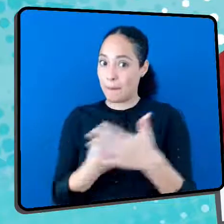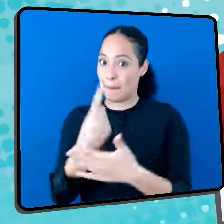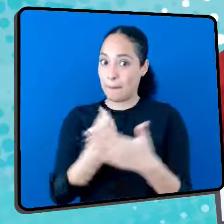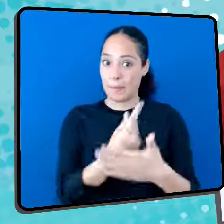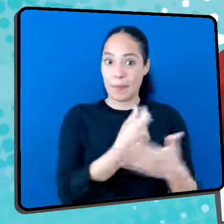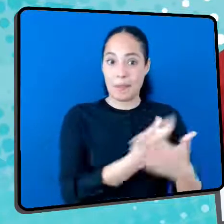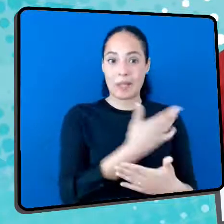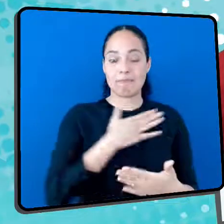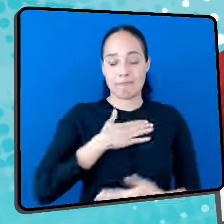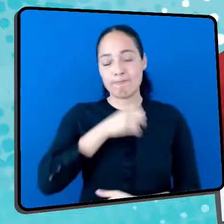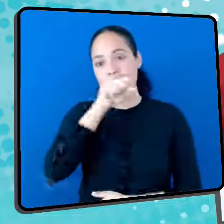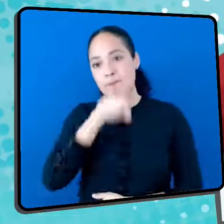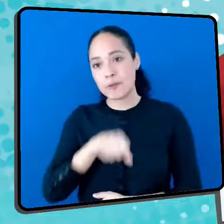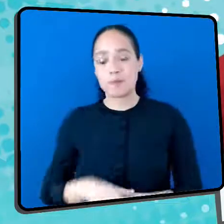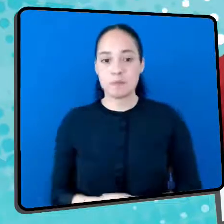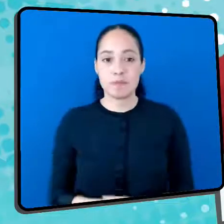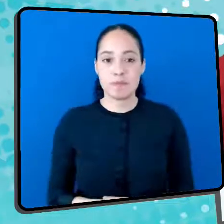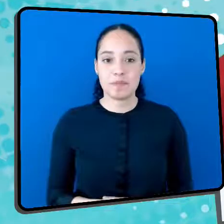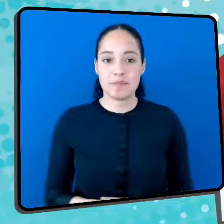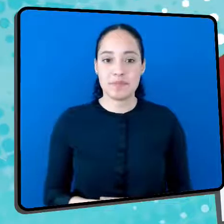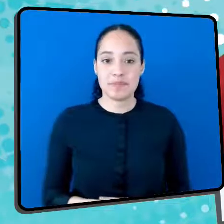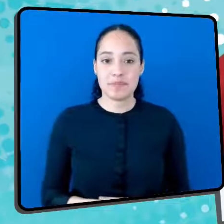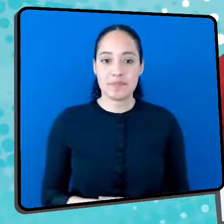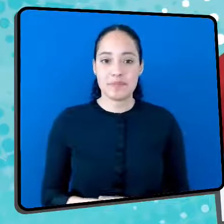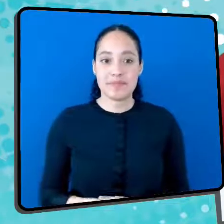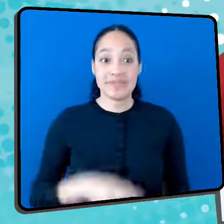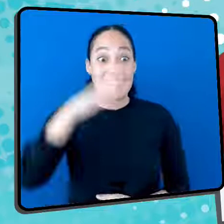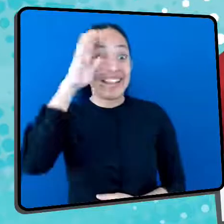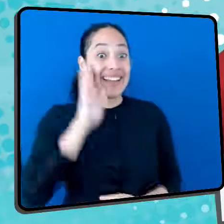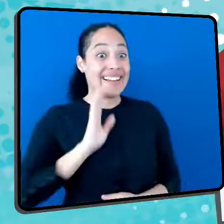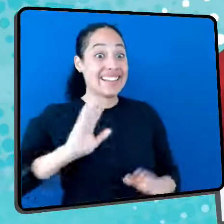Amy's That was more back. than a sentence. Hi, Beck. Hi, Amy.